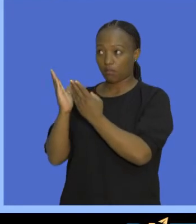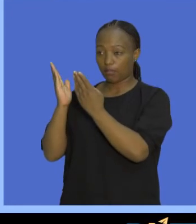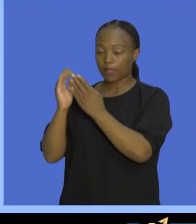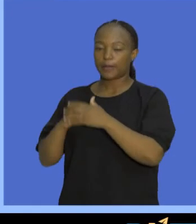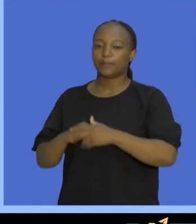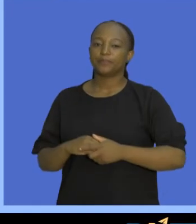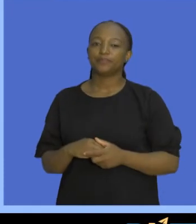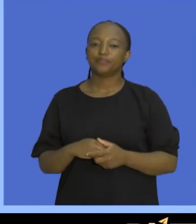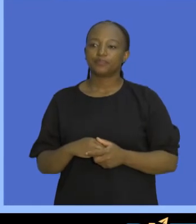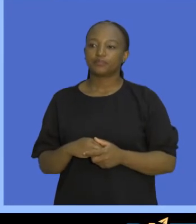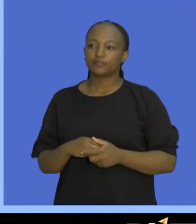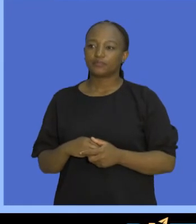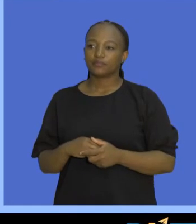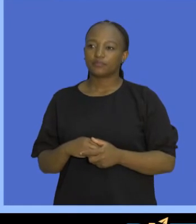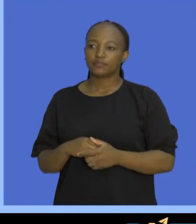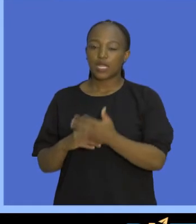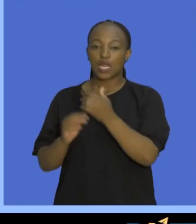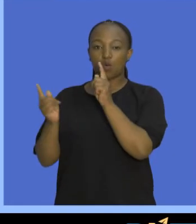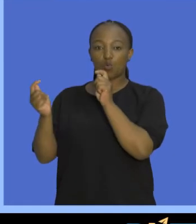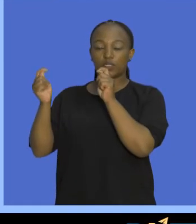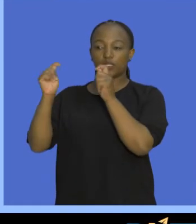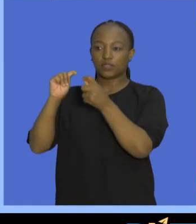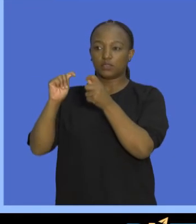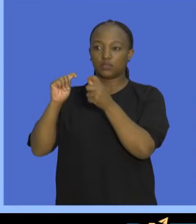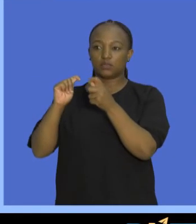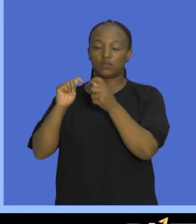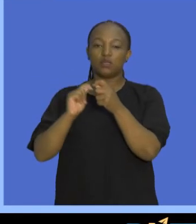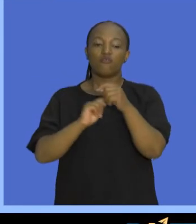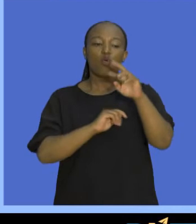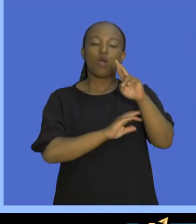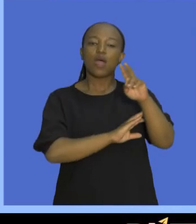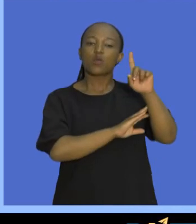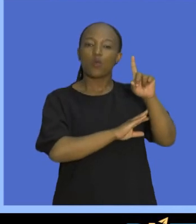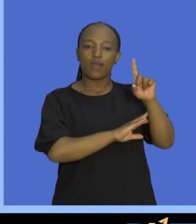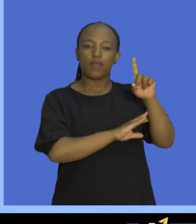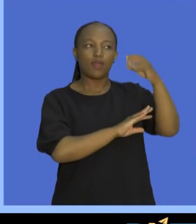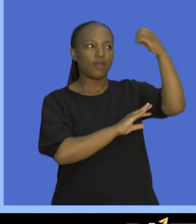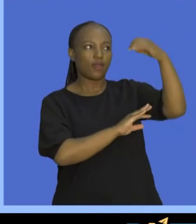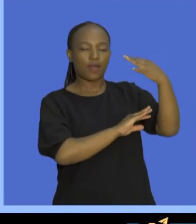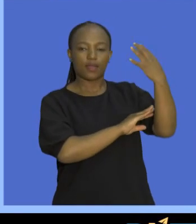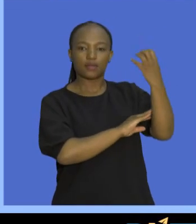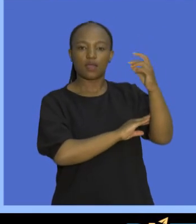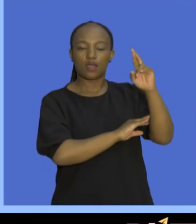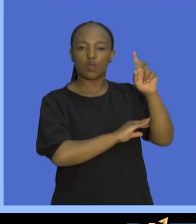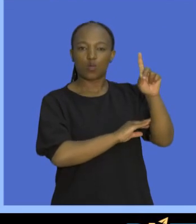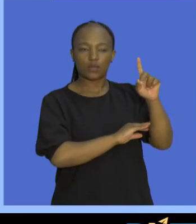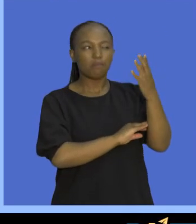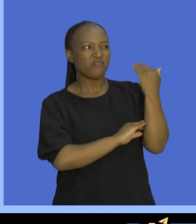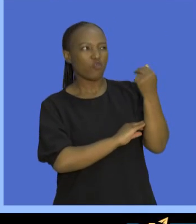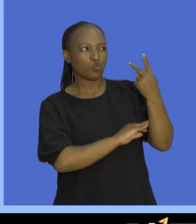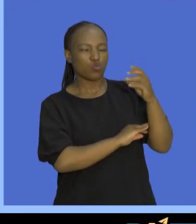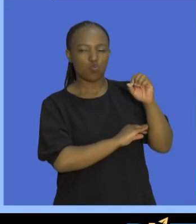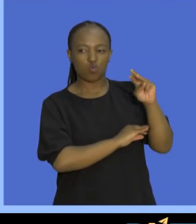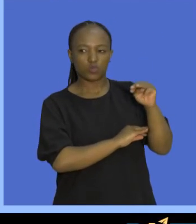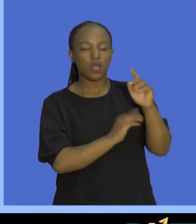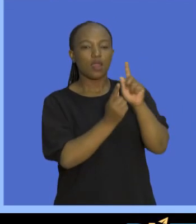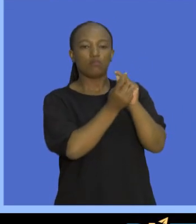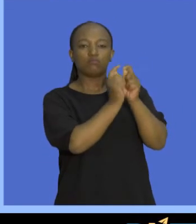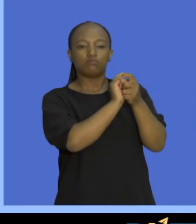going to do. We'll change the resistance of R1. In this case, it was 2 ohms. Let's make